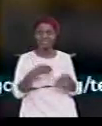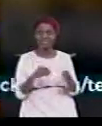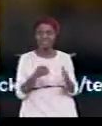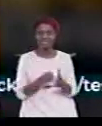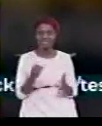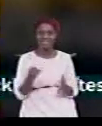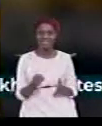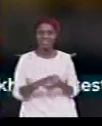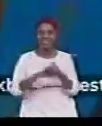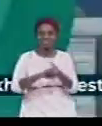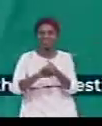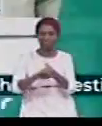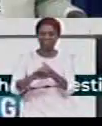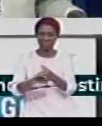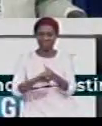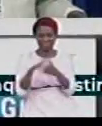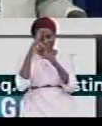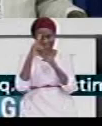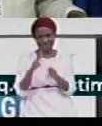Congrats.